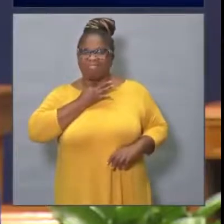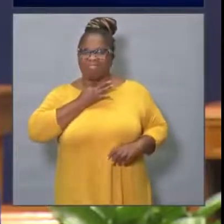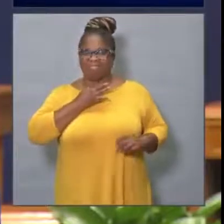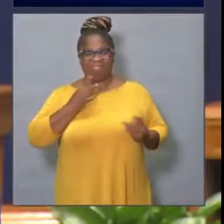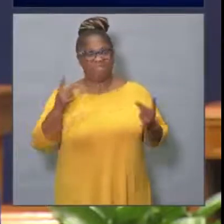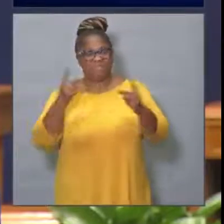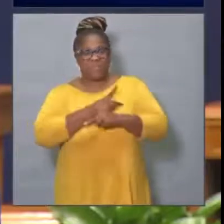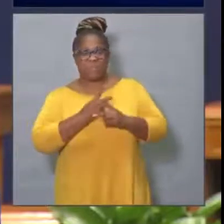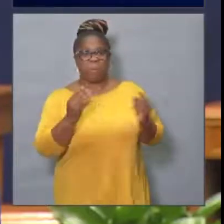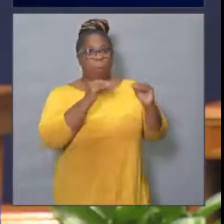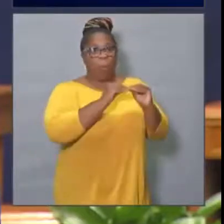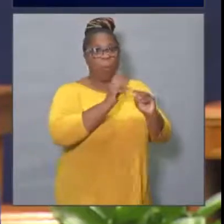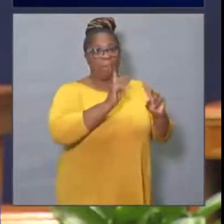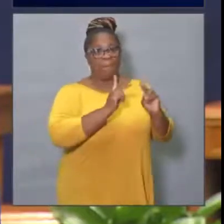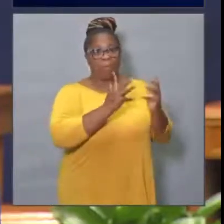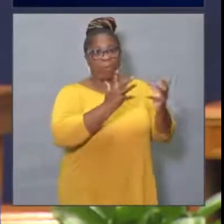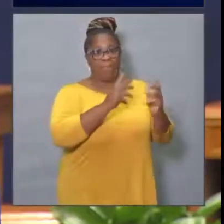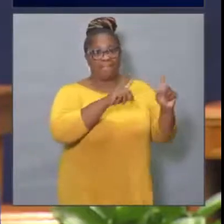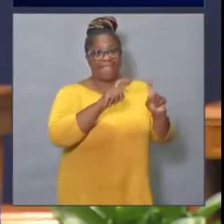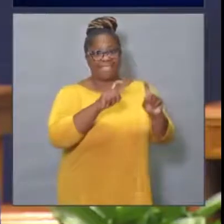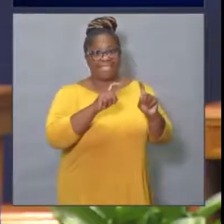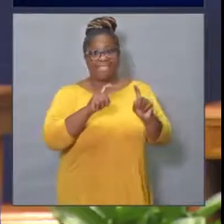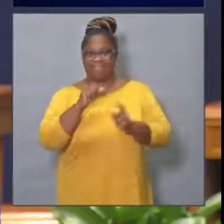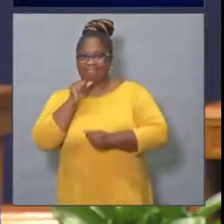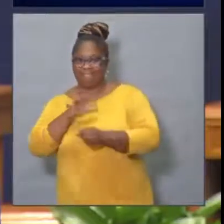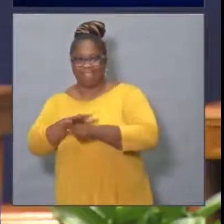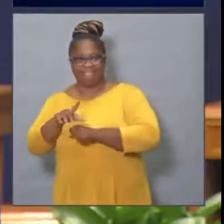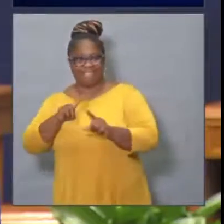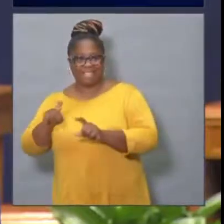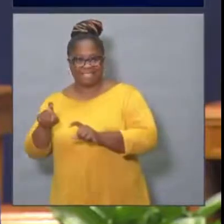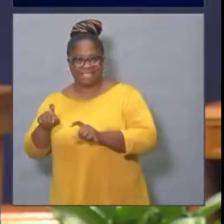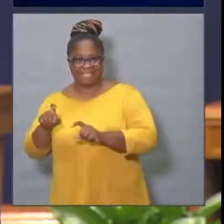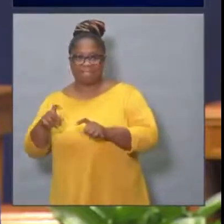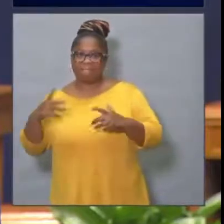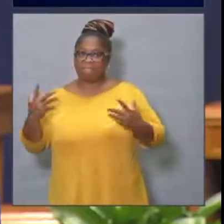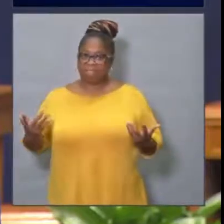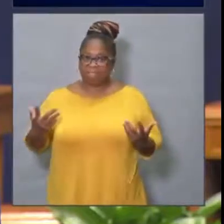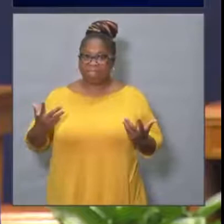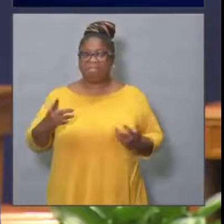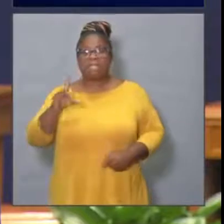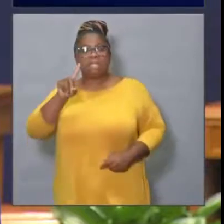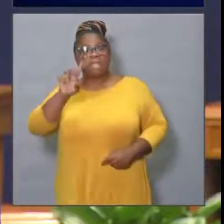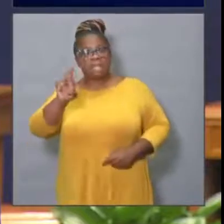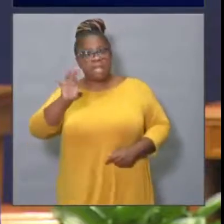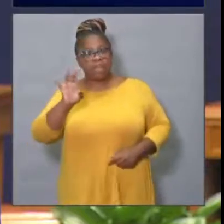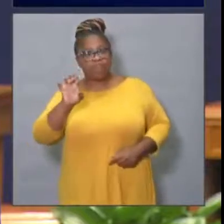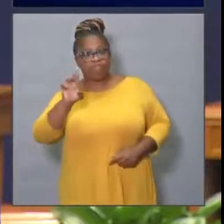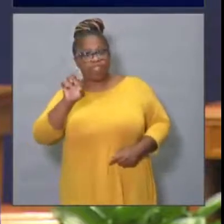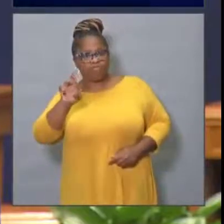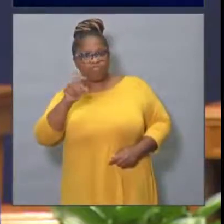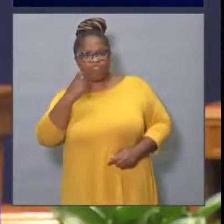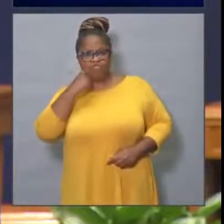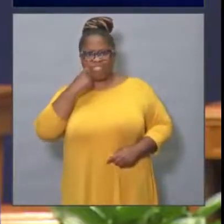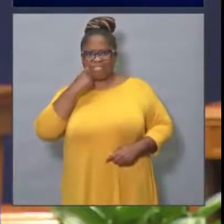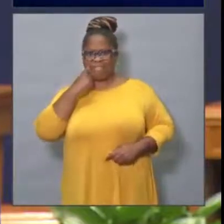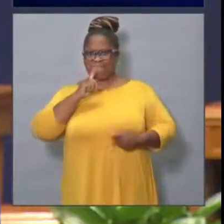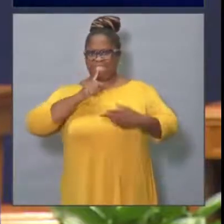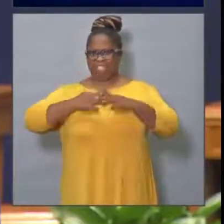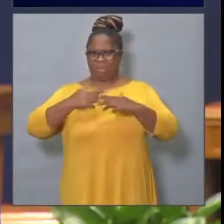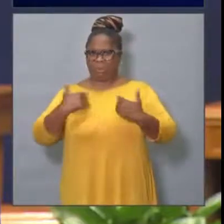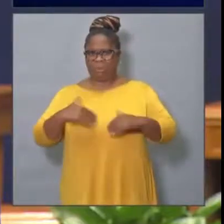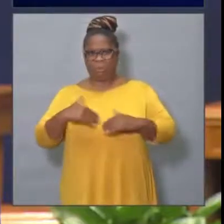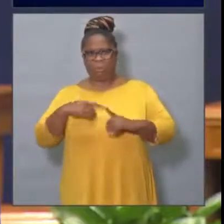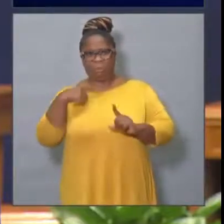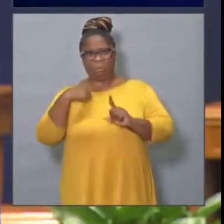mismatch. That said, especially given the rising test positivity rate that Dr. Ferrer just mentioned, which is exceeding 10%,